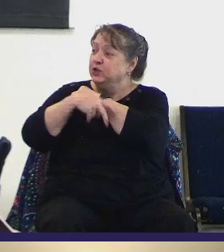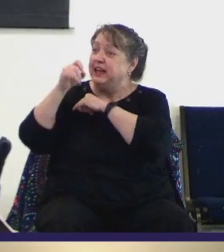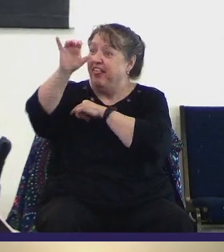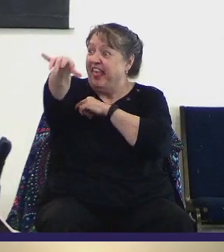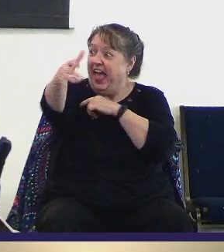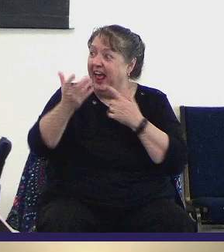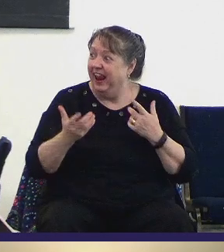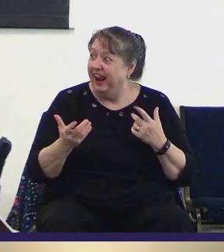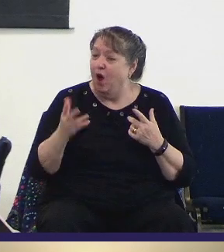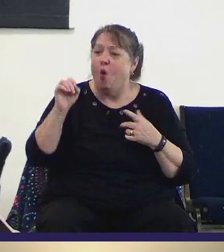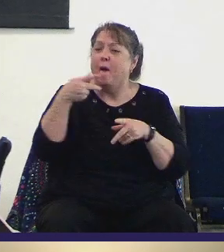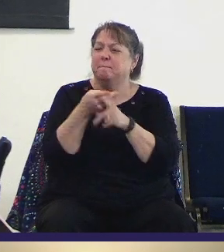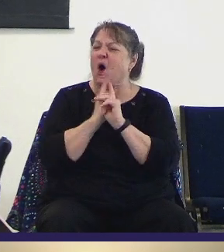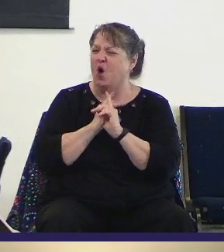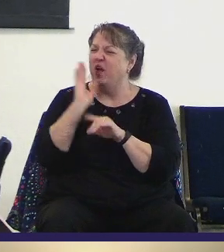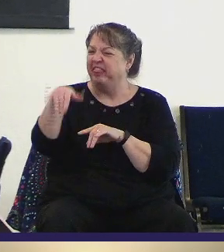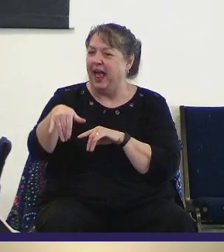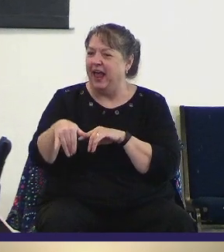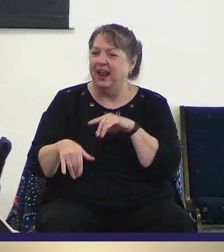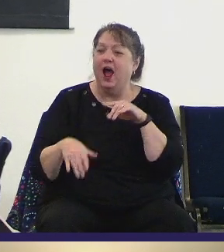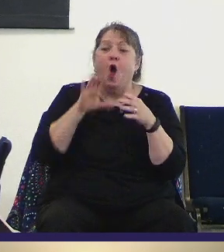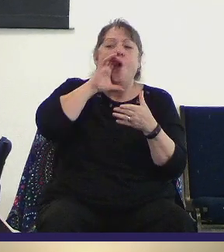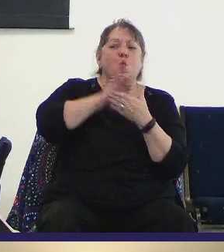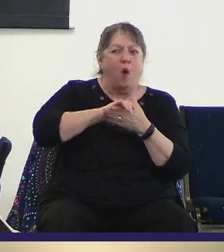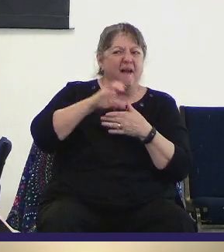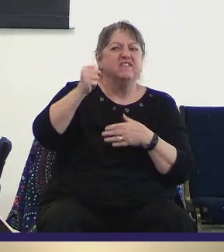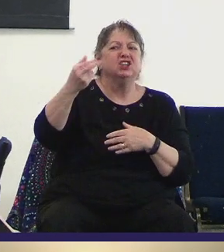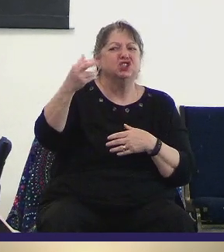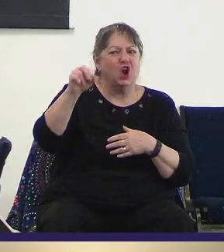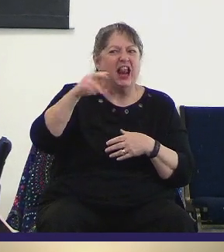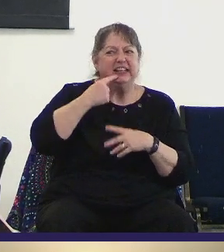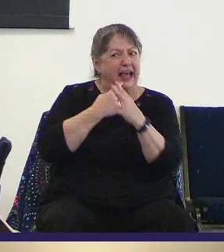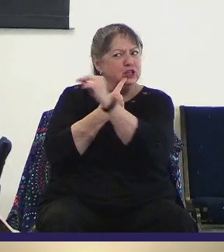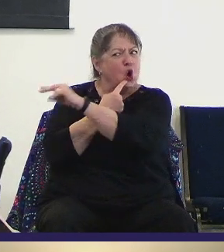Yeah, but you gotta check with Shirley about that.